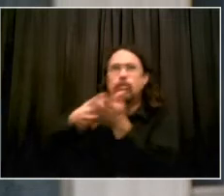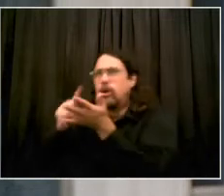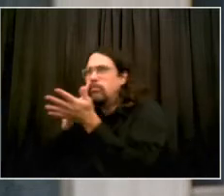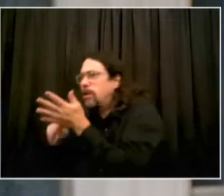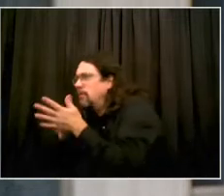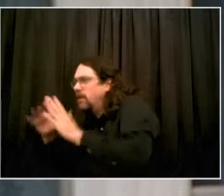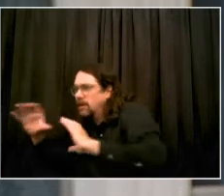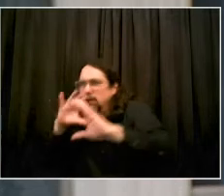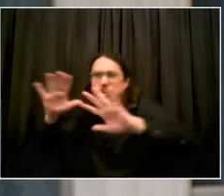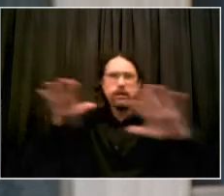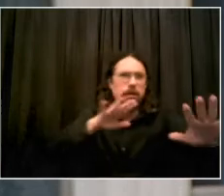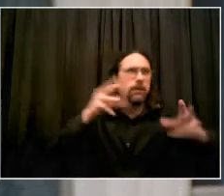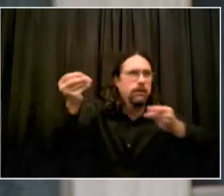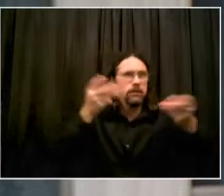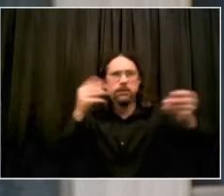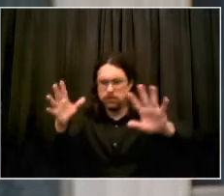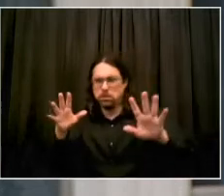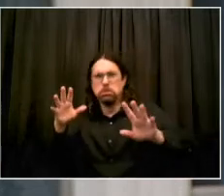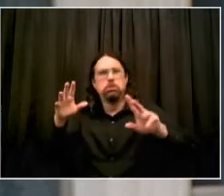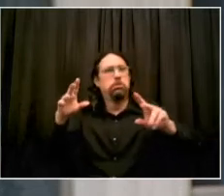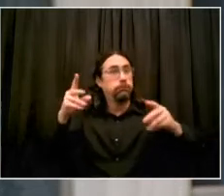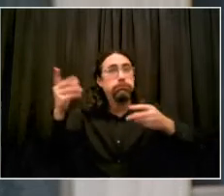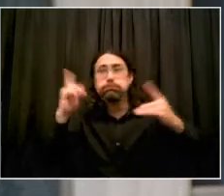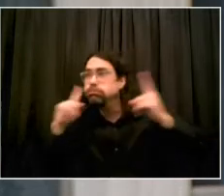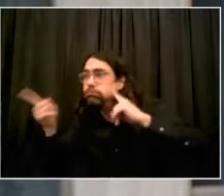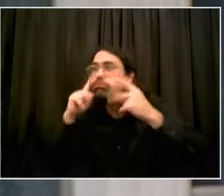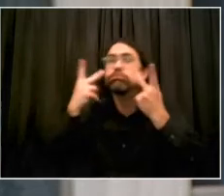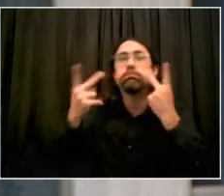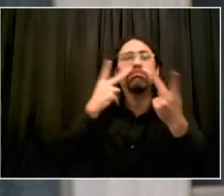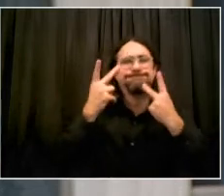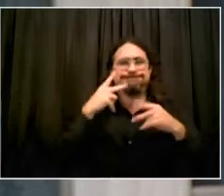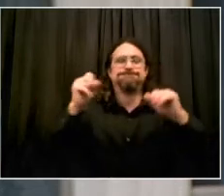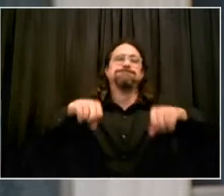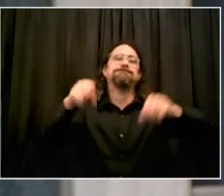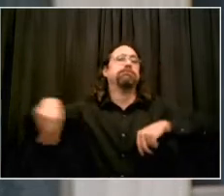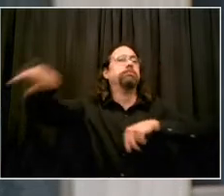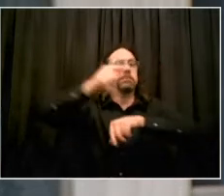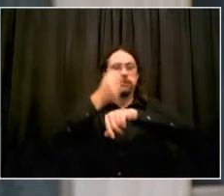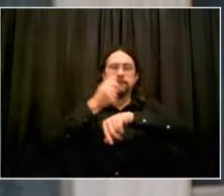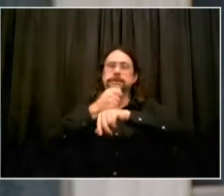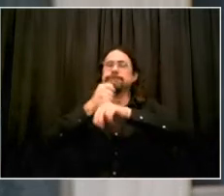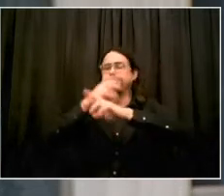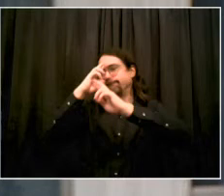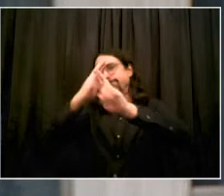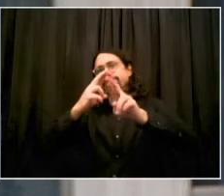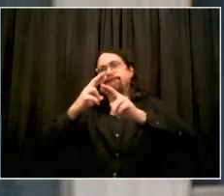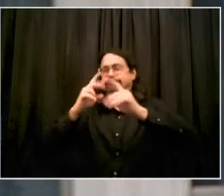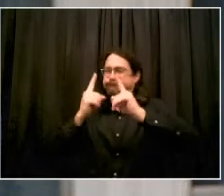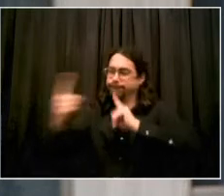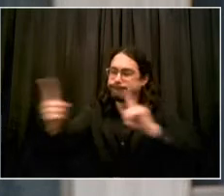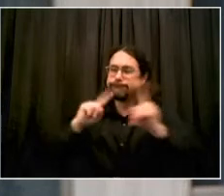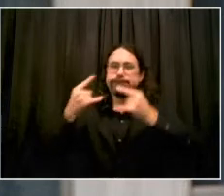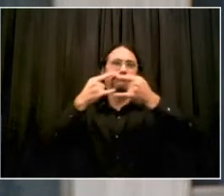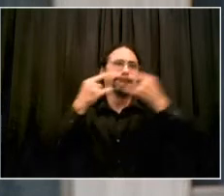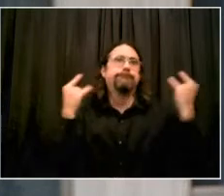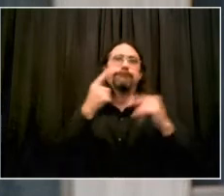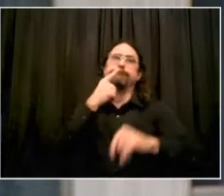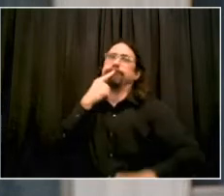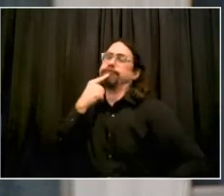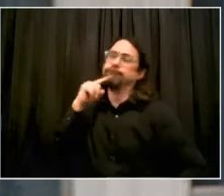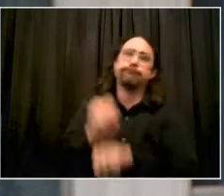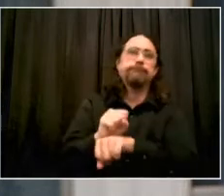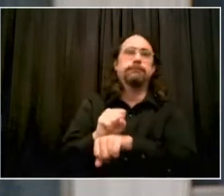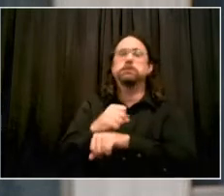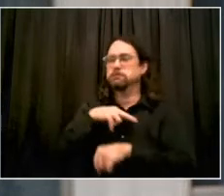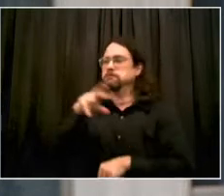has been happening and has been successful. It's all part of the 4 simple steps that every New Yorker